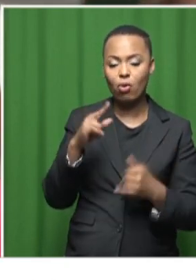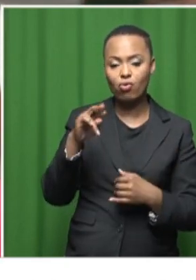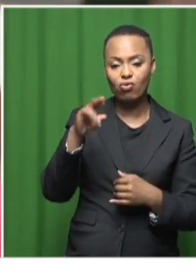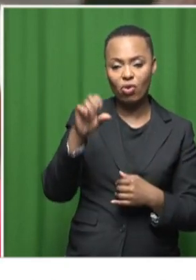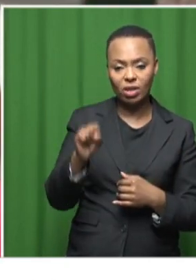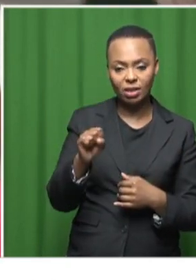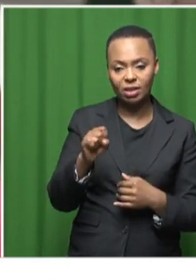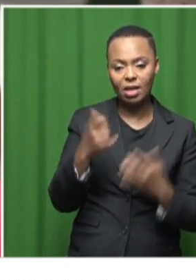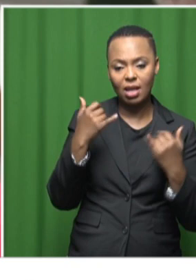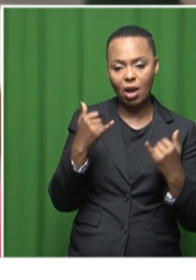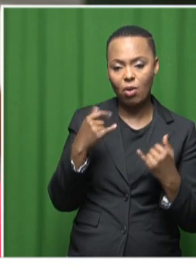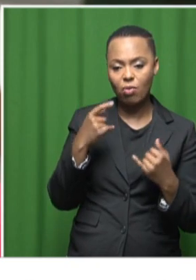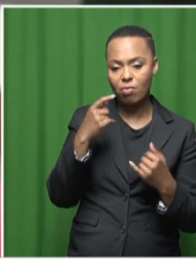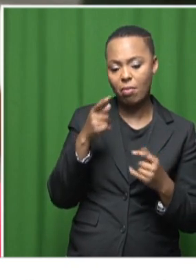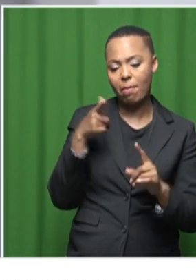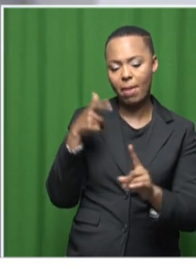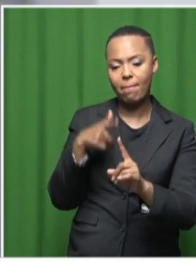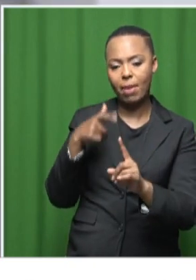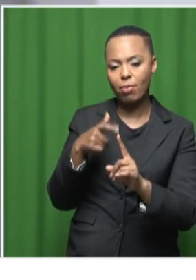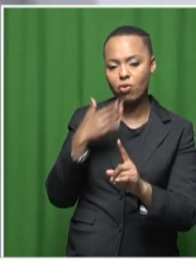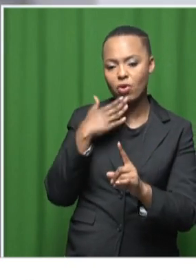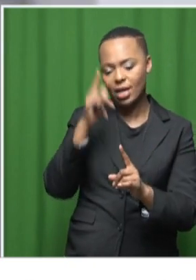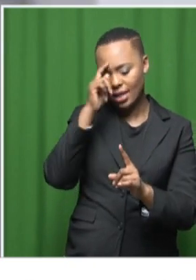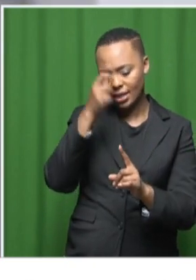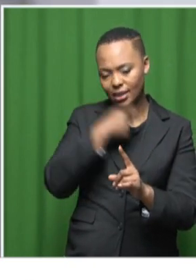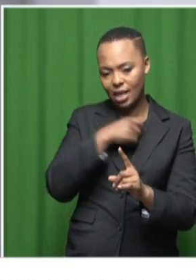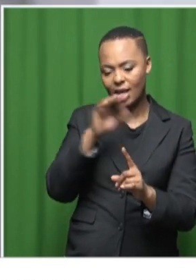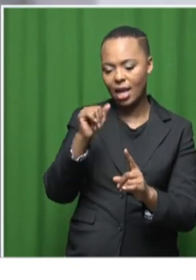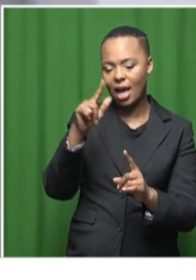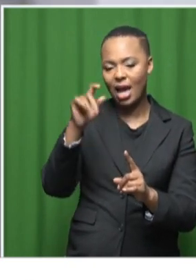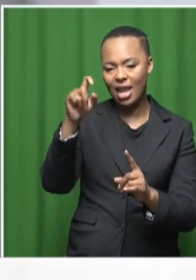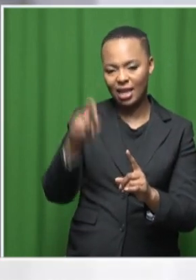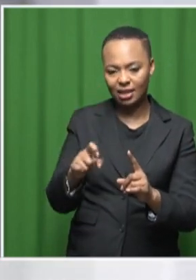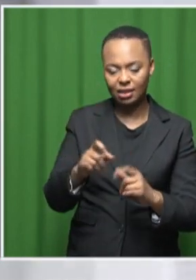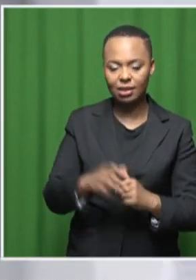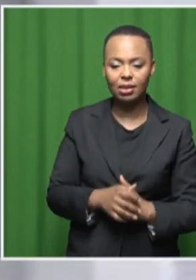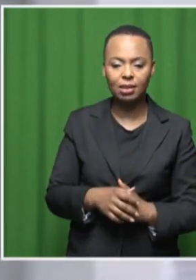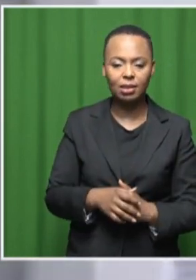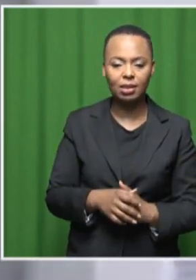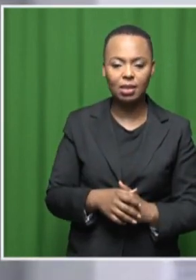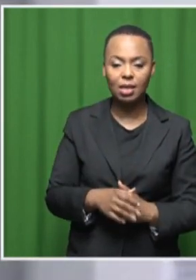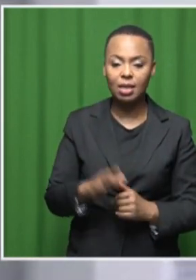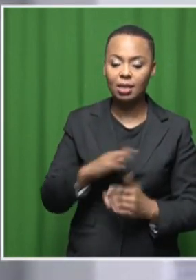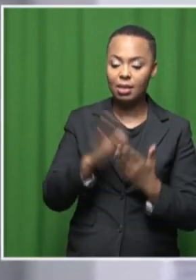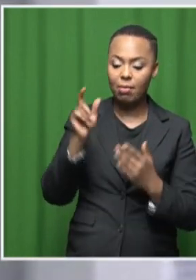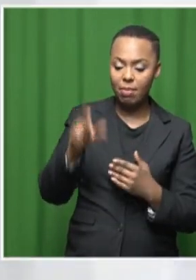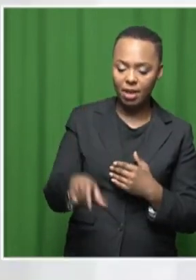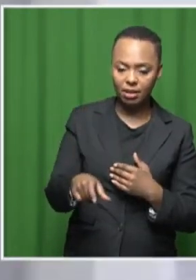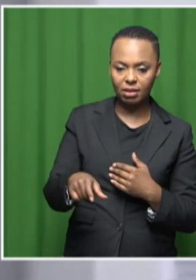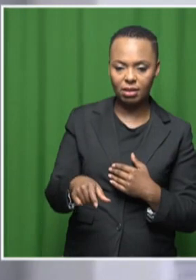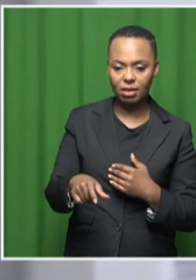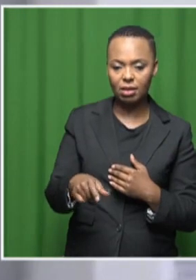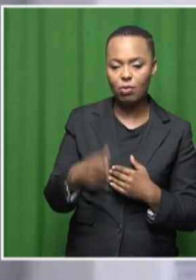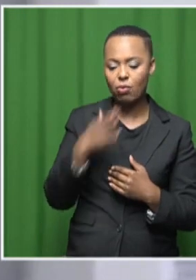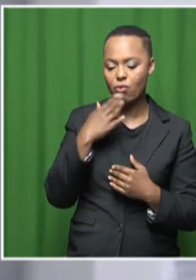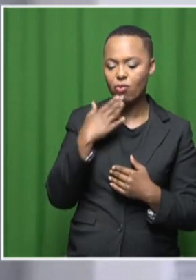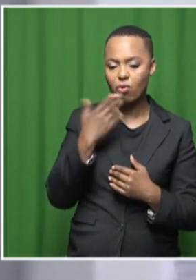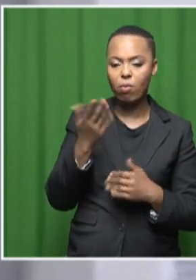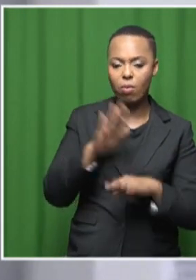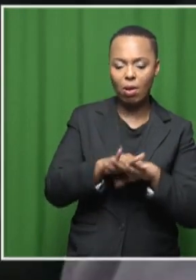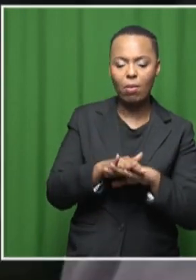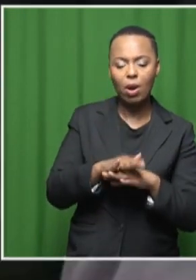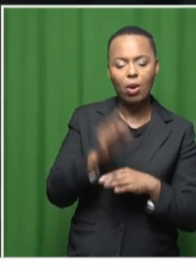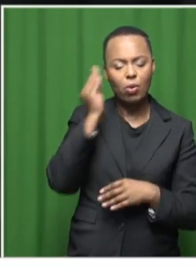Max Schachter's son, Alex. This wasn't somebody that fell through the cracks, and you know it. He